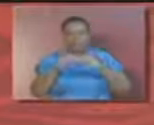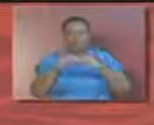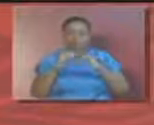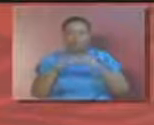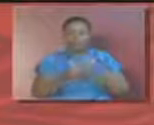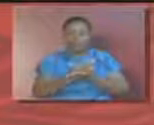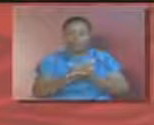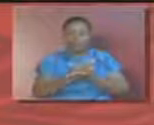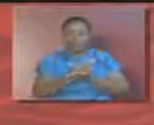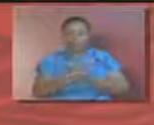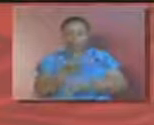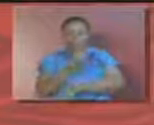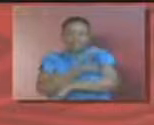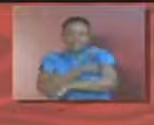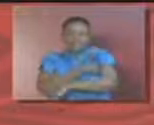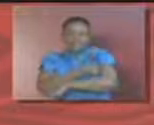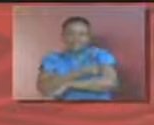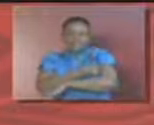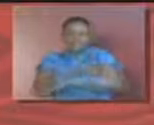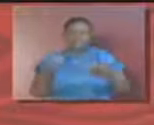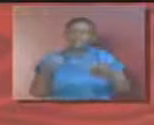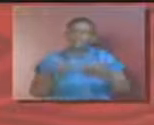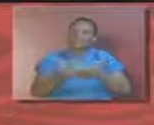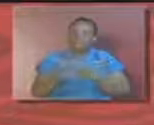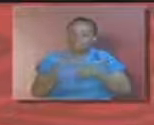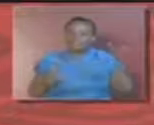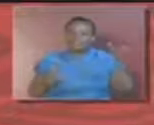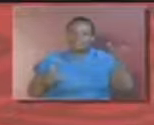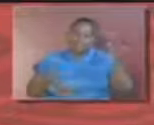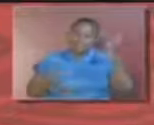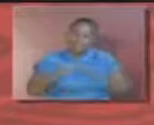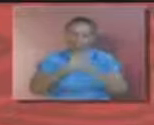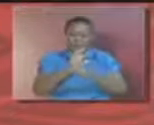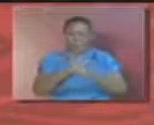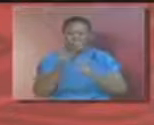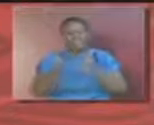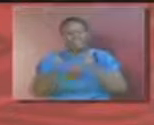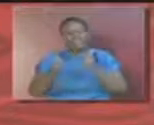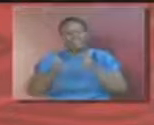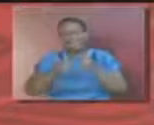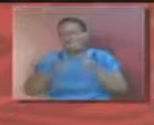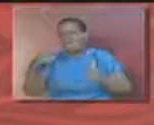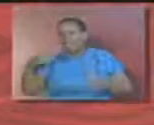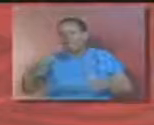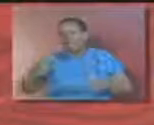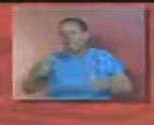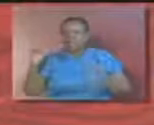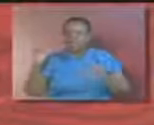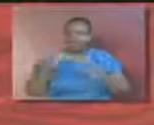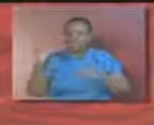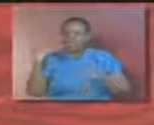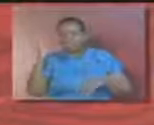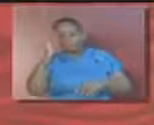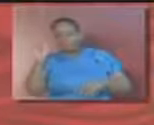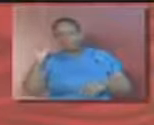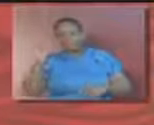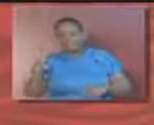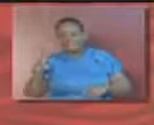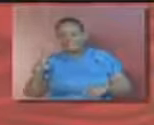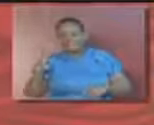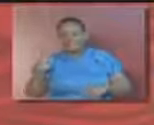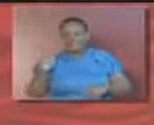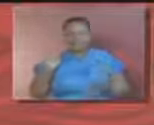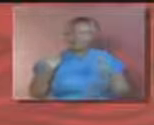mathematical projection that we'd be looking at, but there would be some variables that we would be looking at in terms of the levels of care, in terms